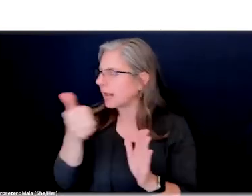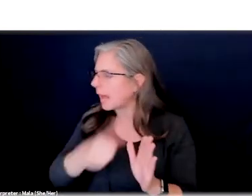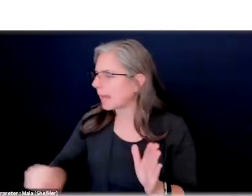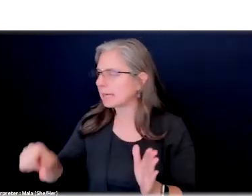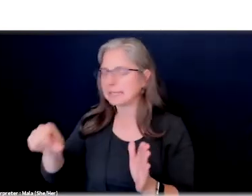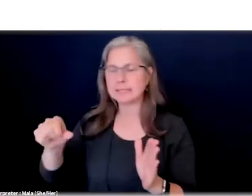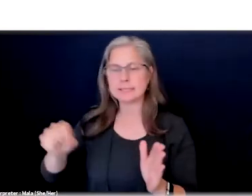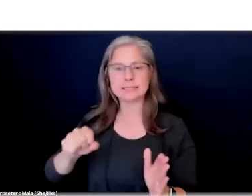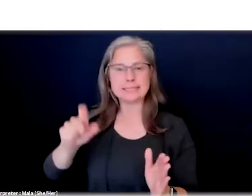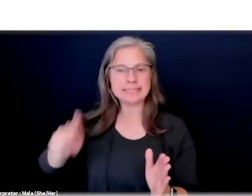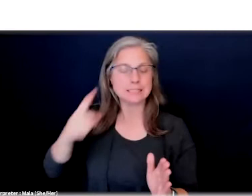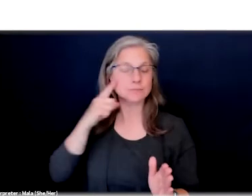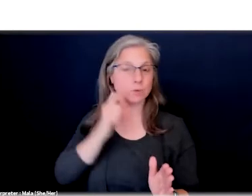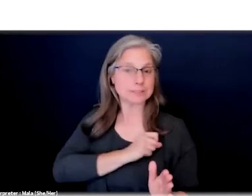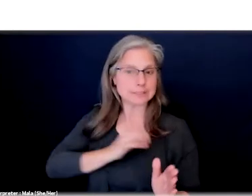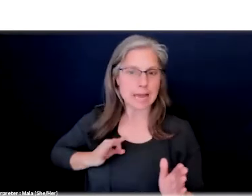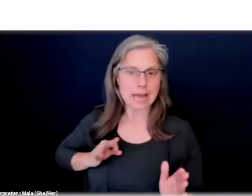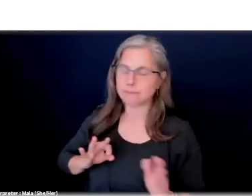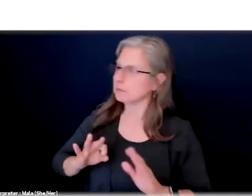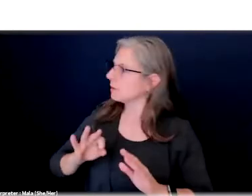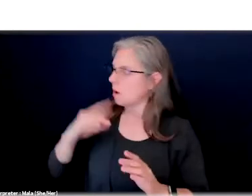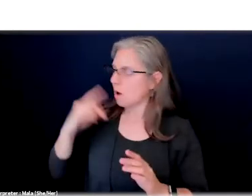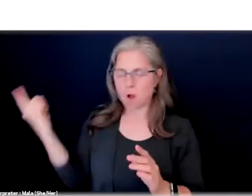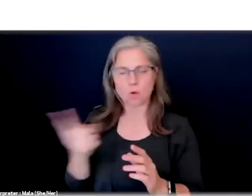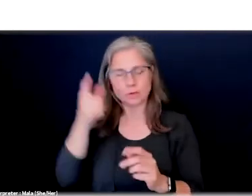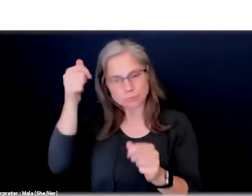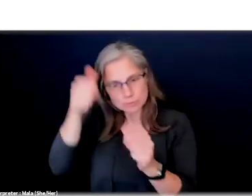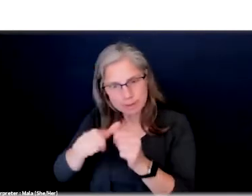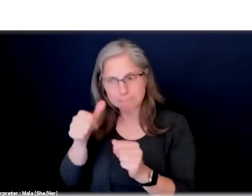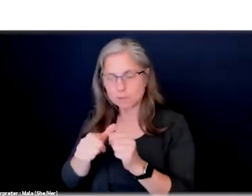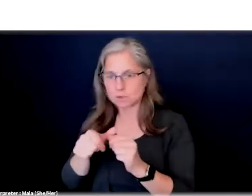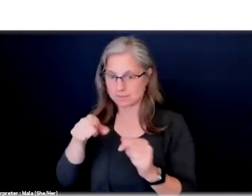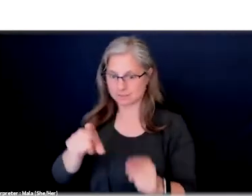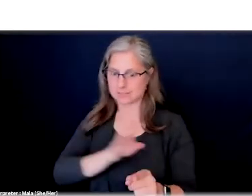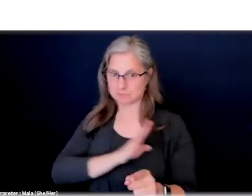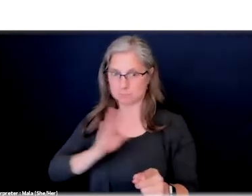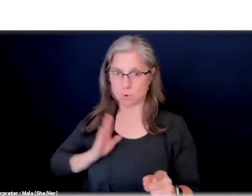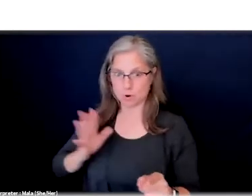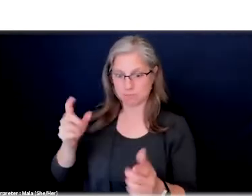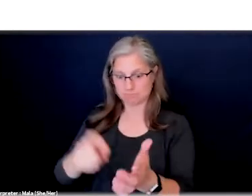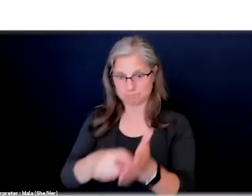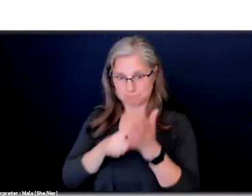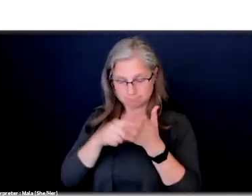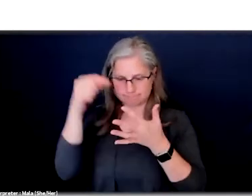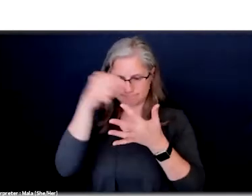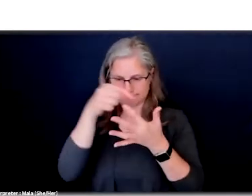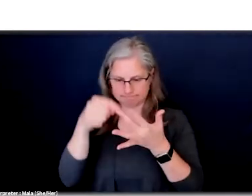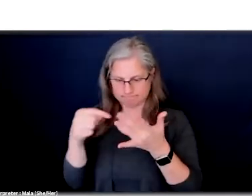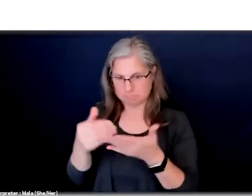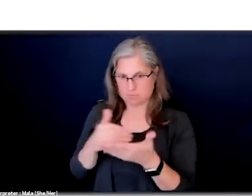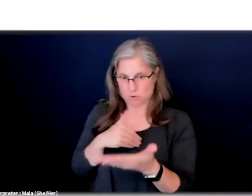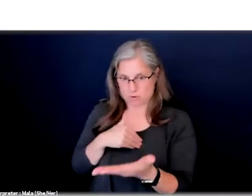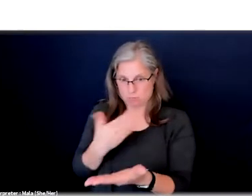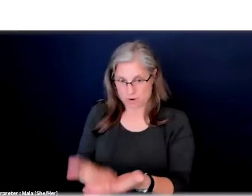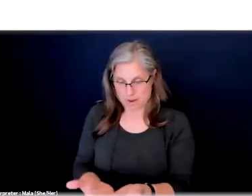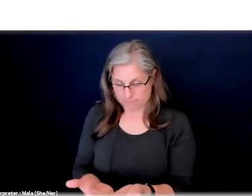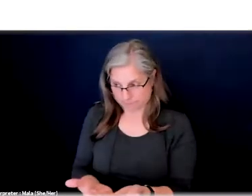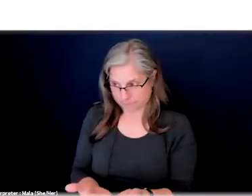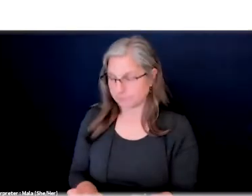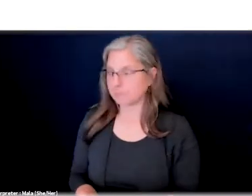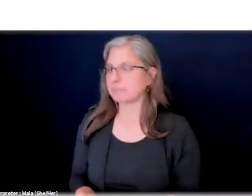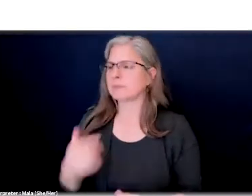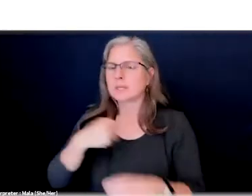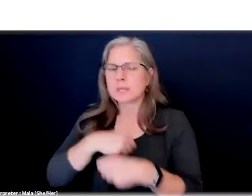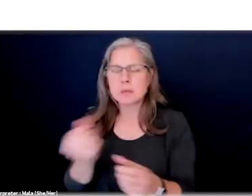needs, not forgetting the demands that were made of this board back in June before I arrived around creating a